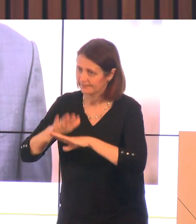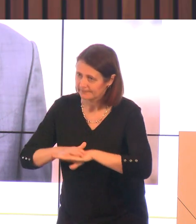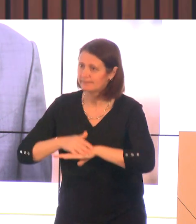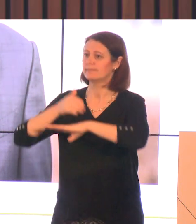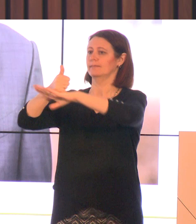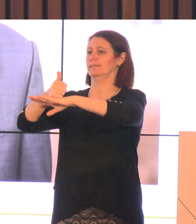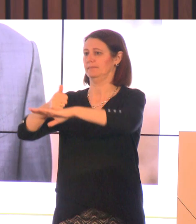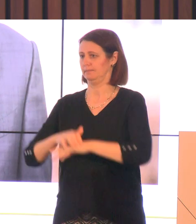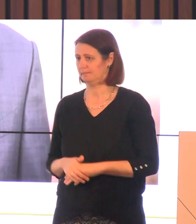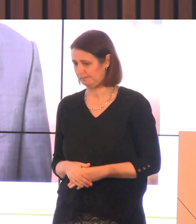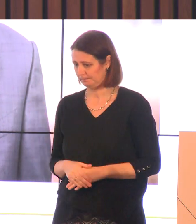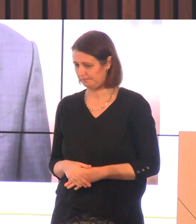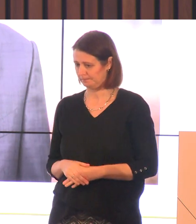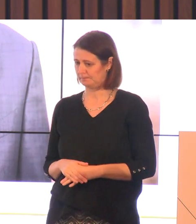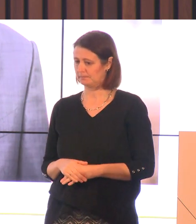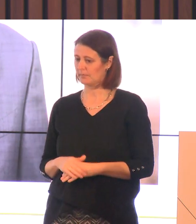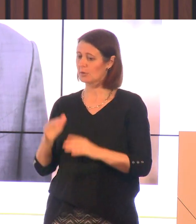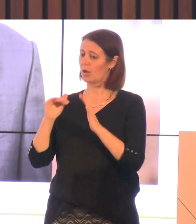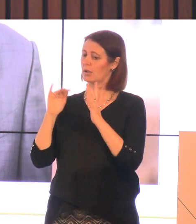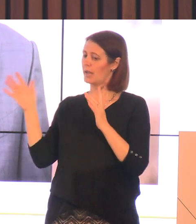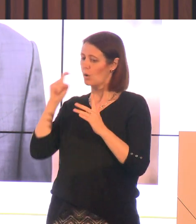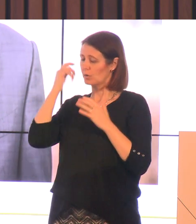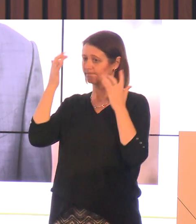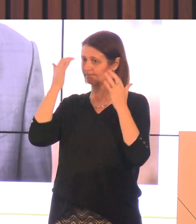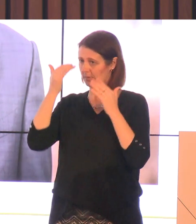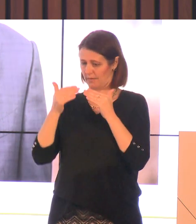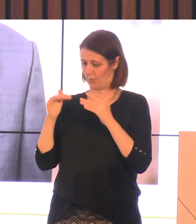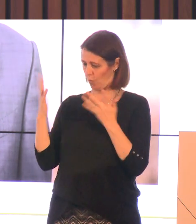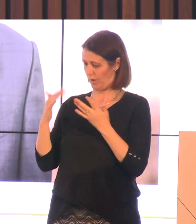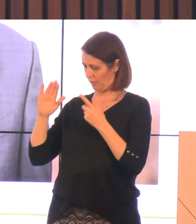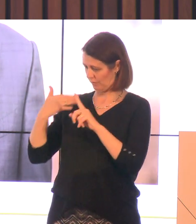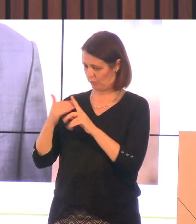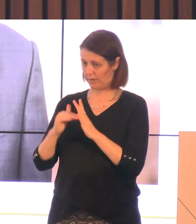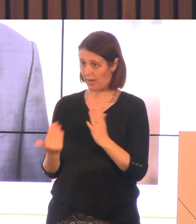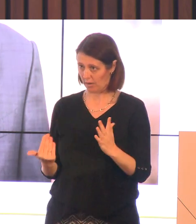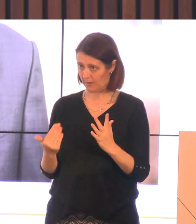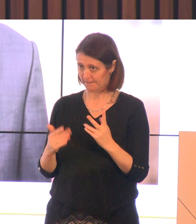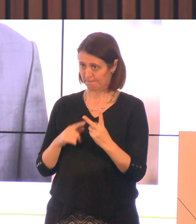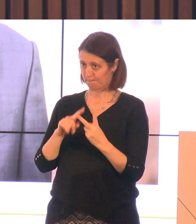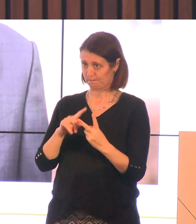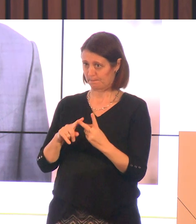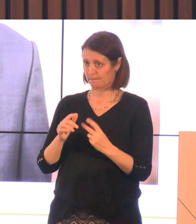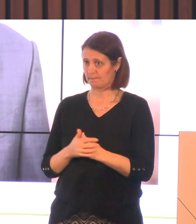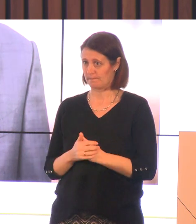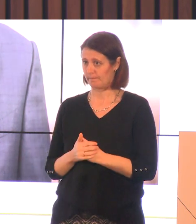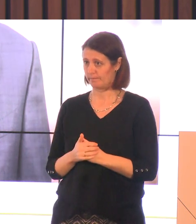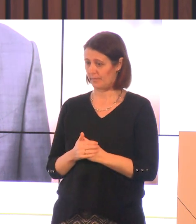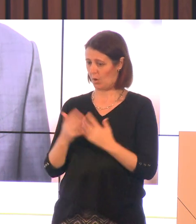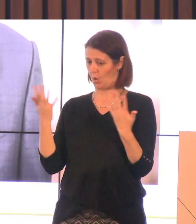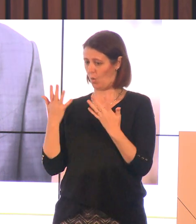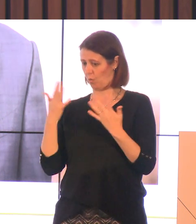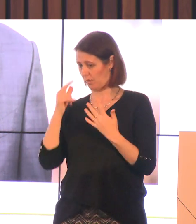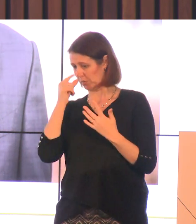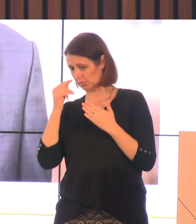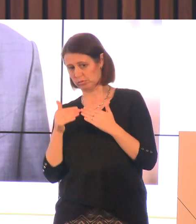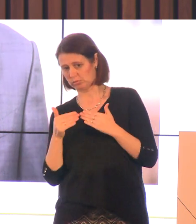up. So Bruce is going to reflect on where are we now, that's the first part of his talk, and where are we likely